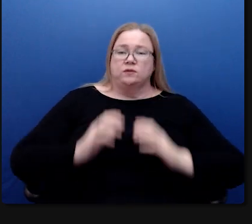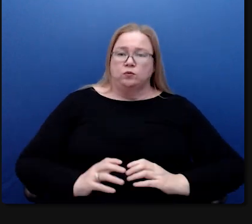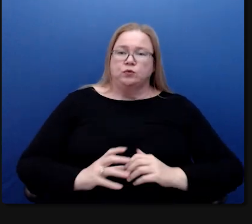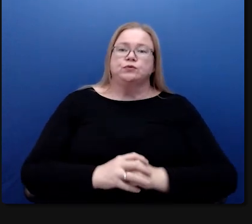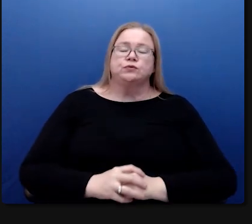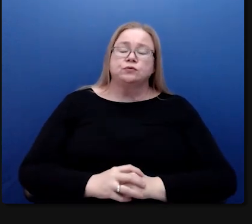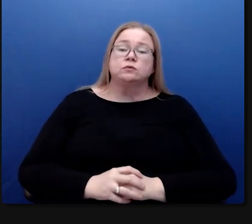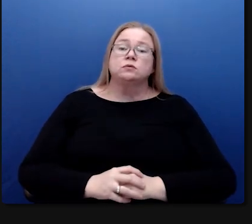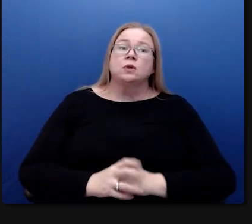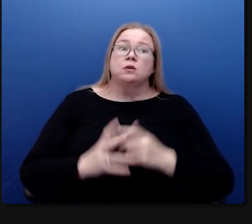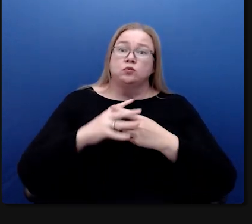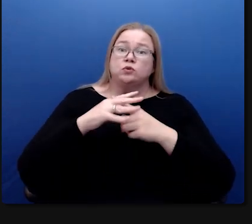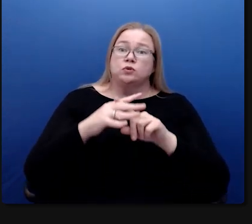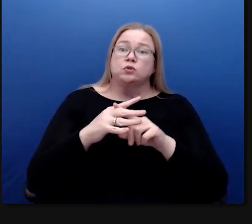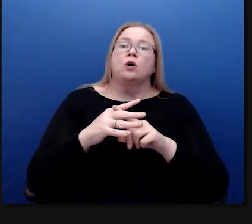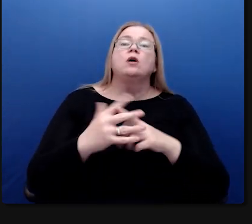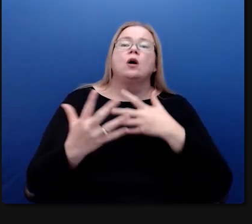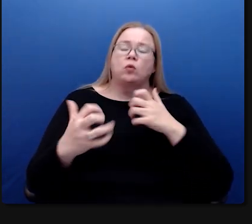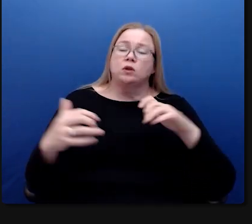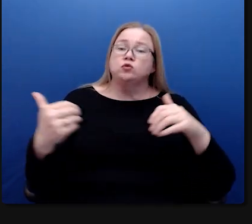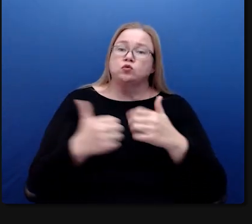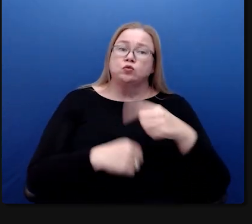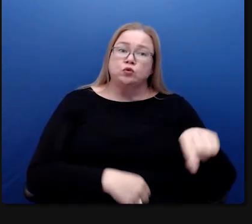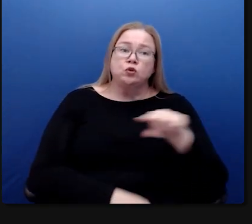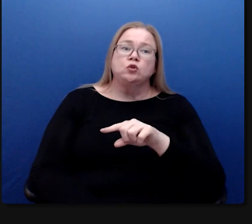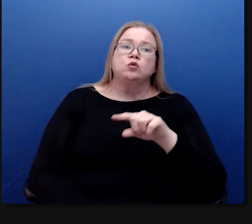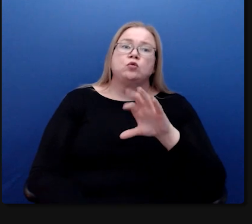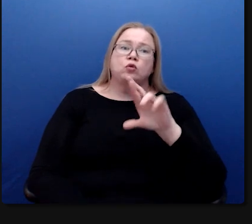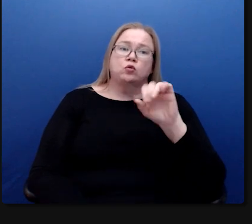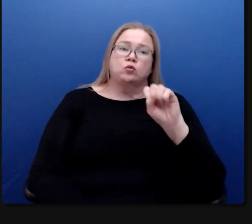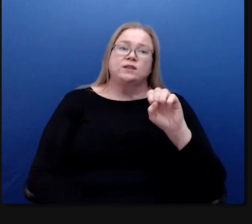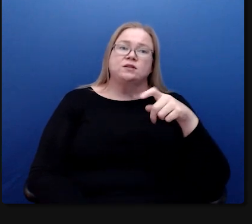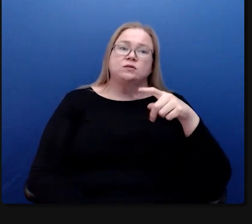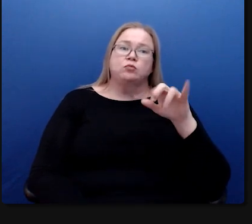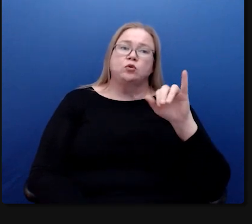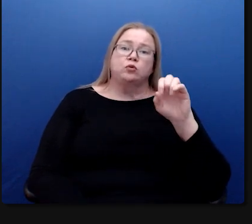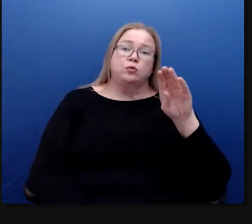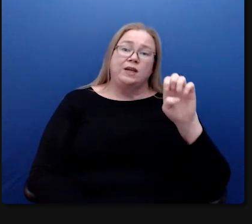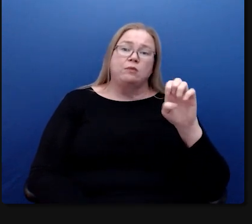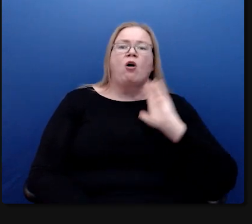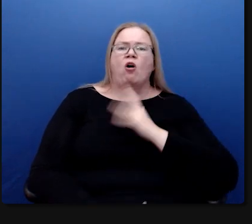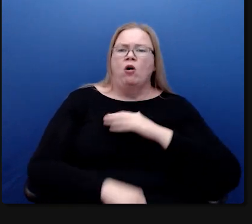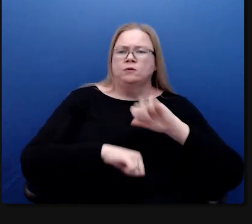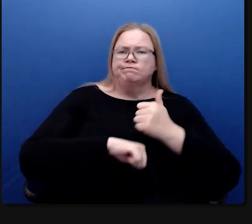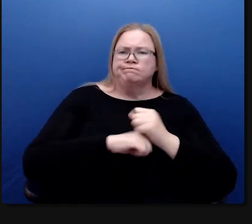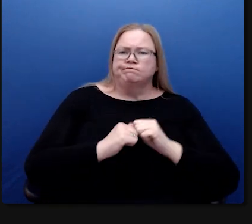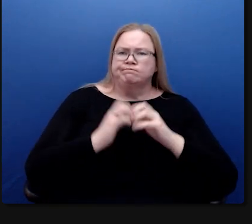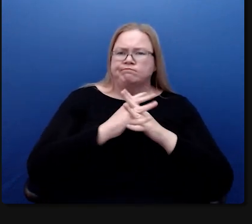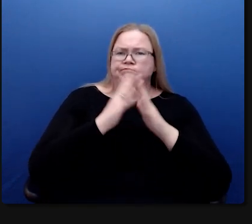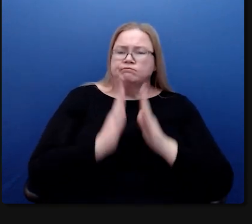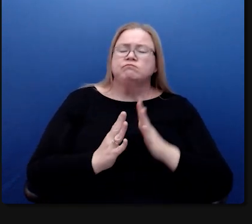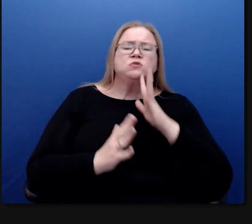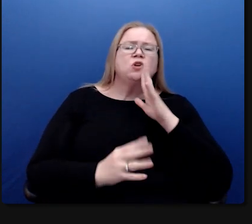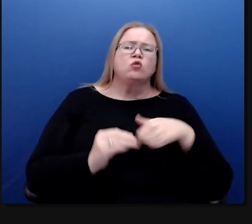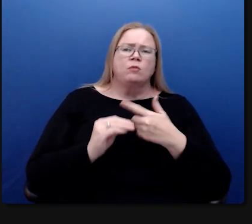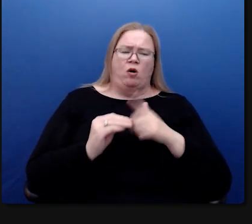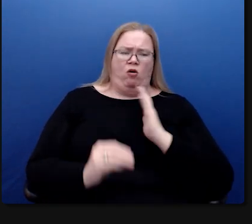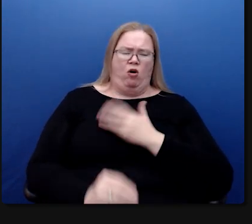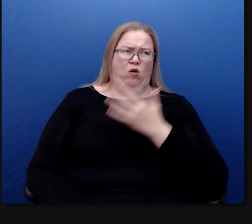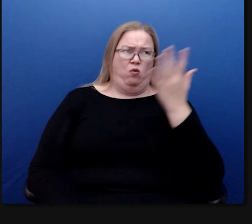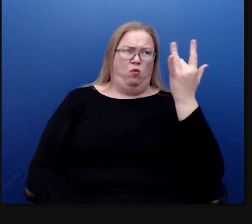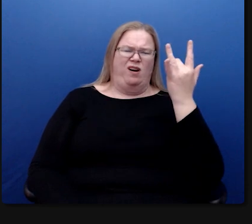customers. To get us started, I would like to introduce you to Chris Prieb, who is our founder, and we'll talk about our why and why